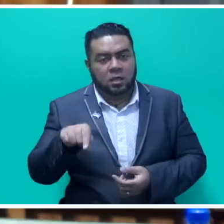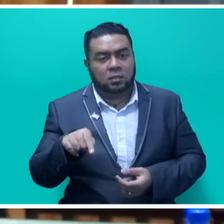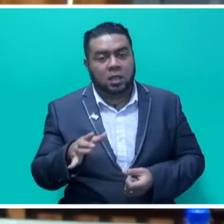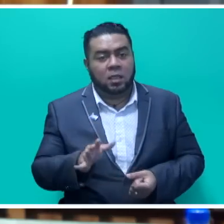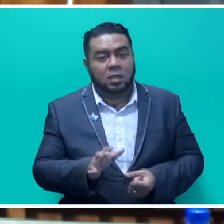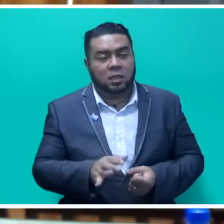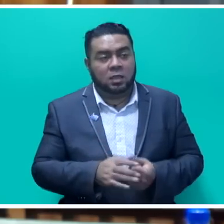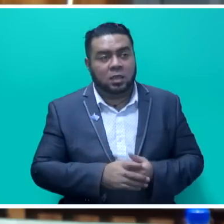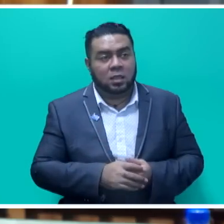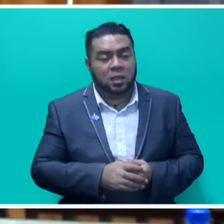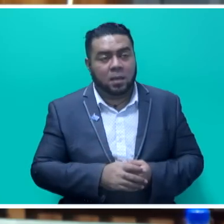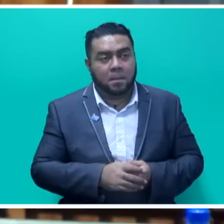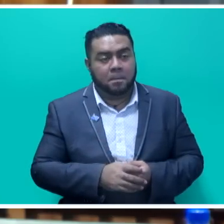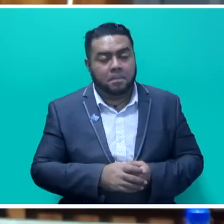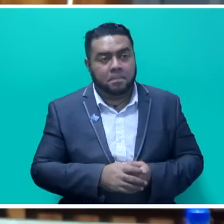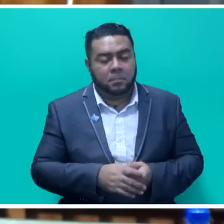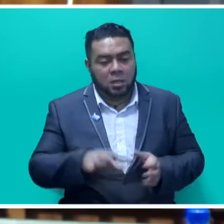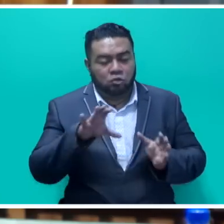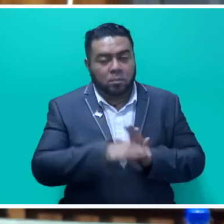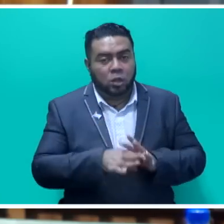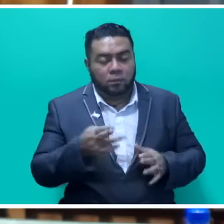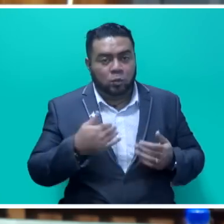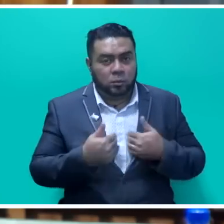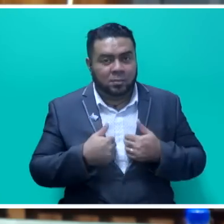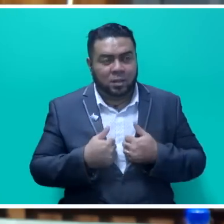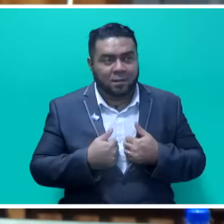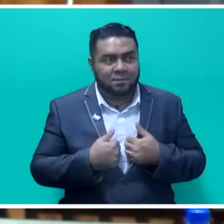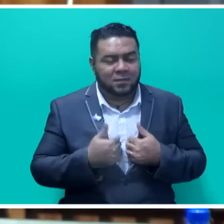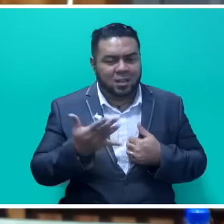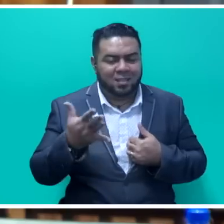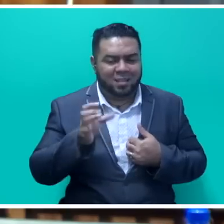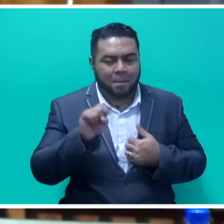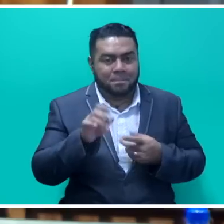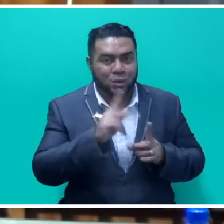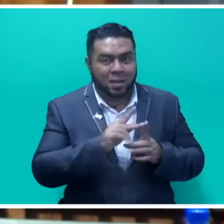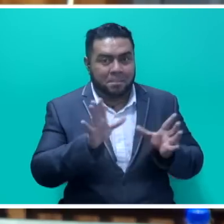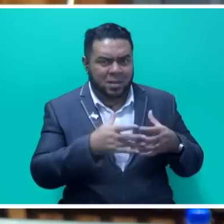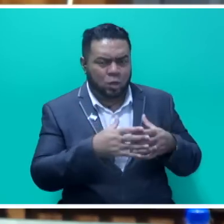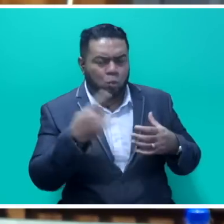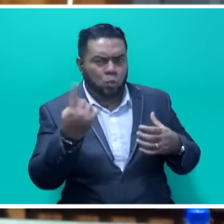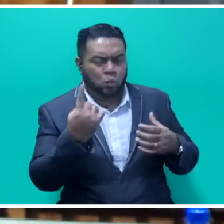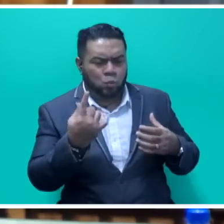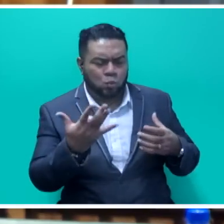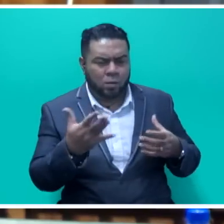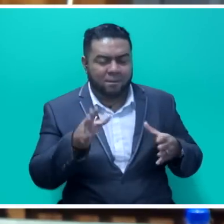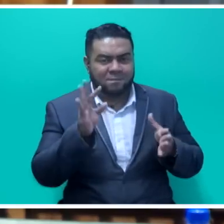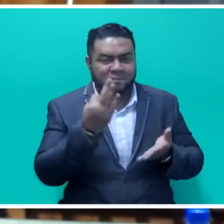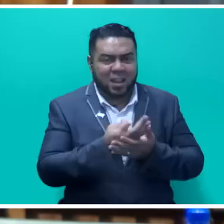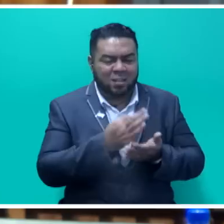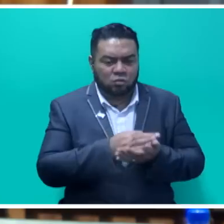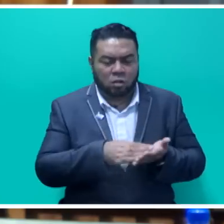USP history is best buried with the deviousness of a political party under whose reign financial